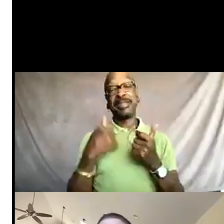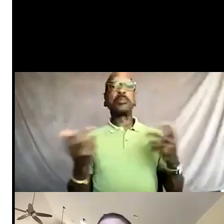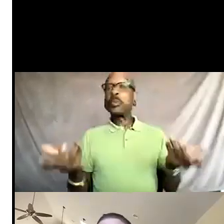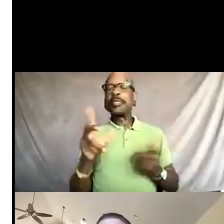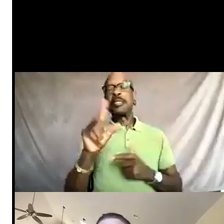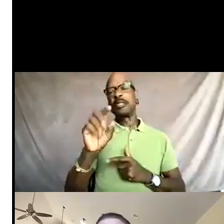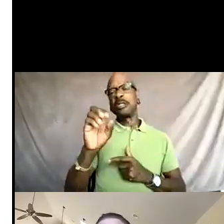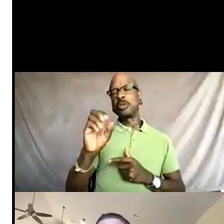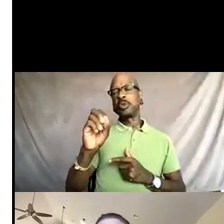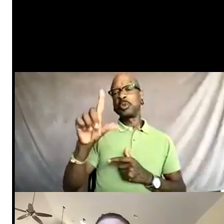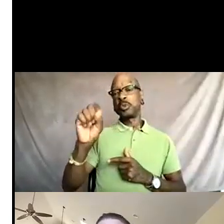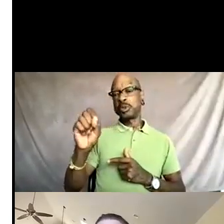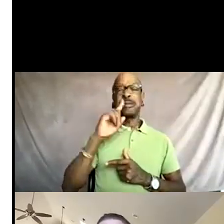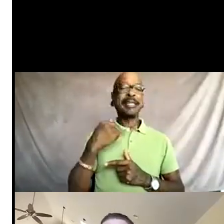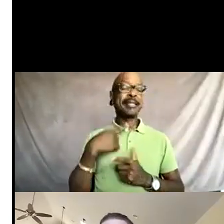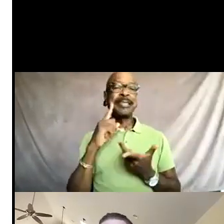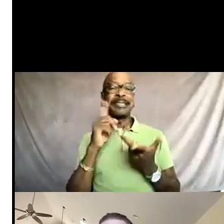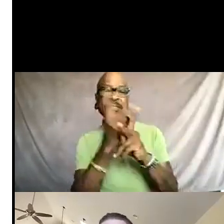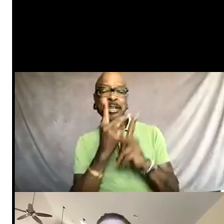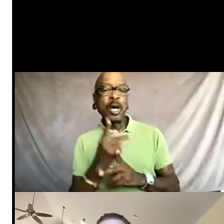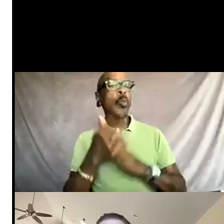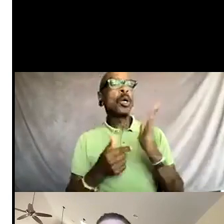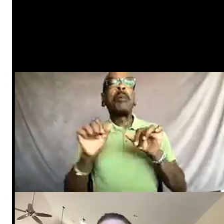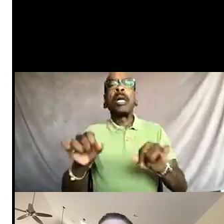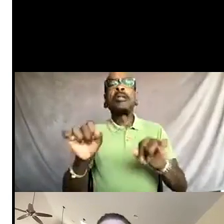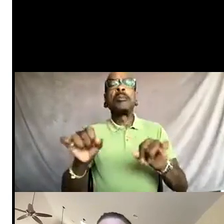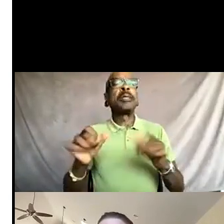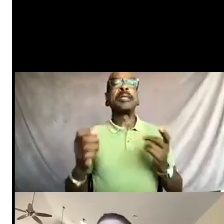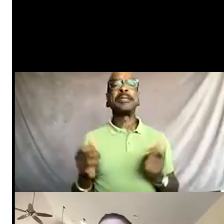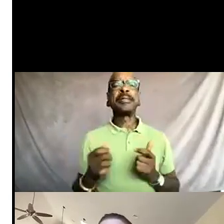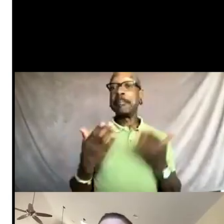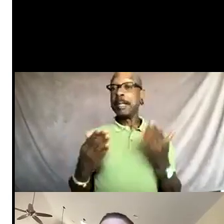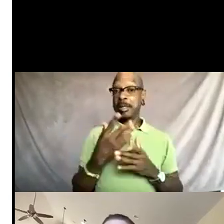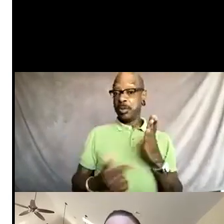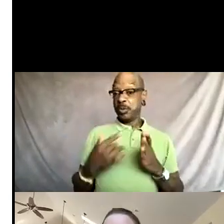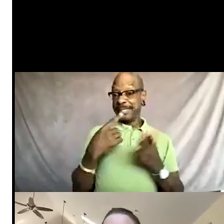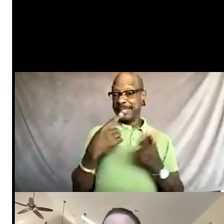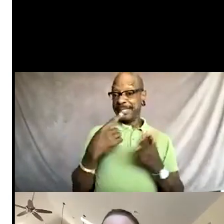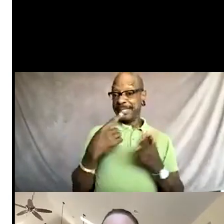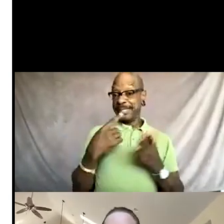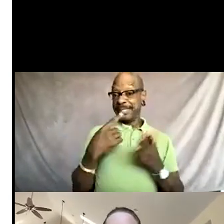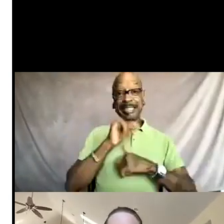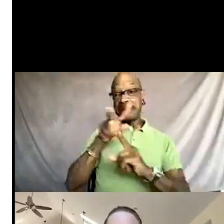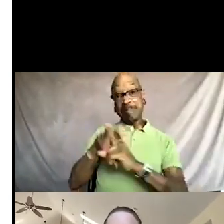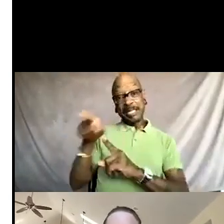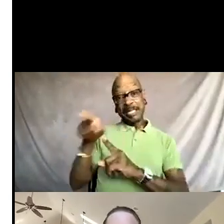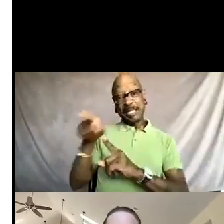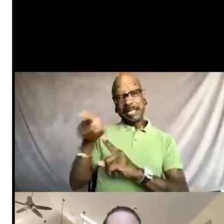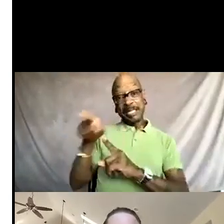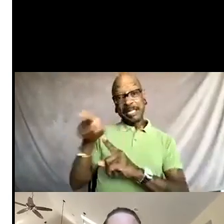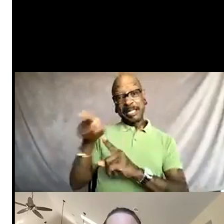But a lot of what we say here may not apply to you. So just remain open and know there's probably still a lot left to